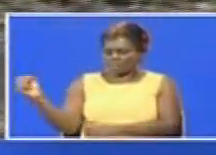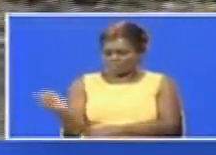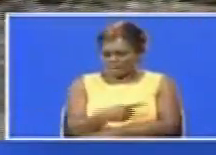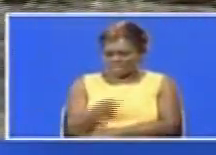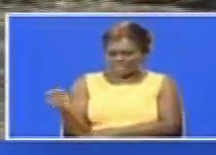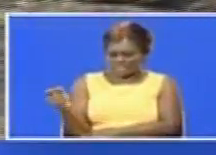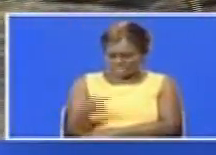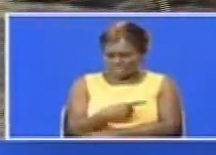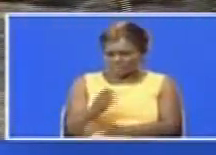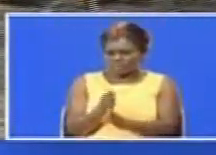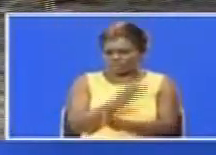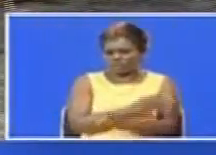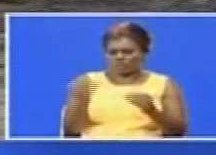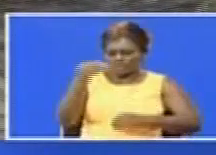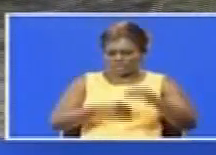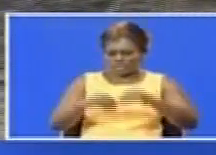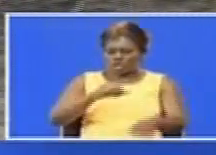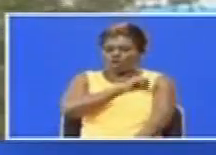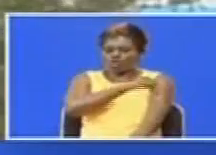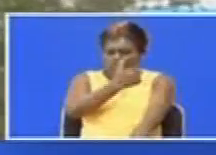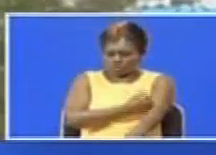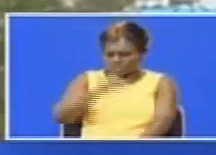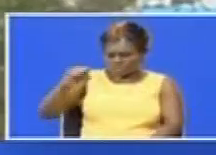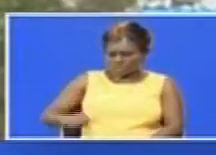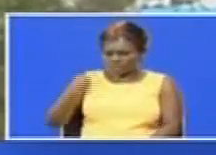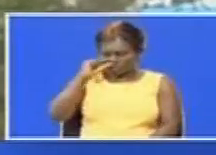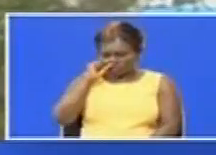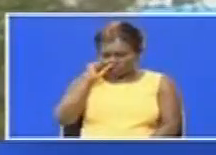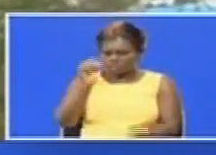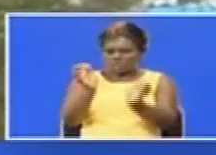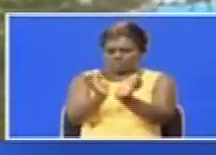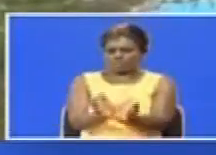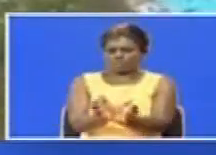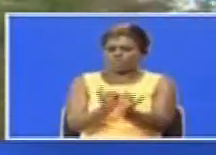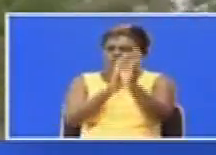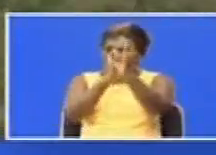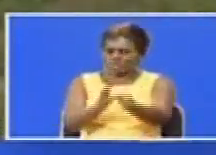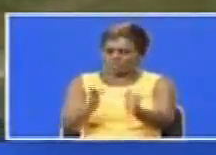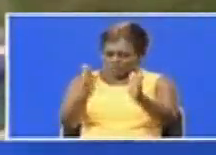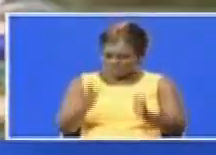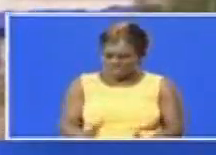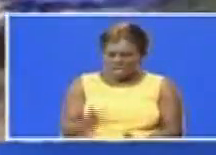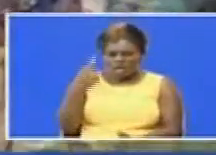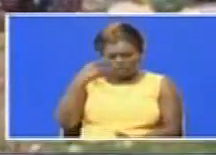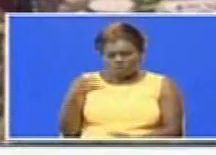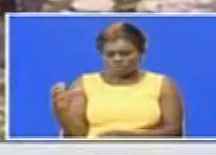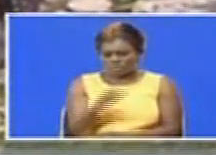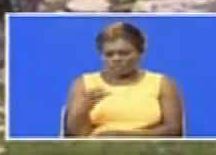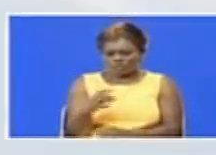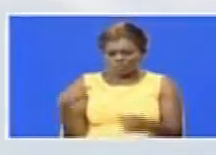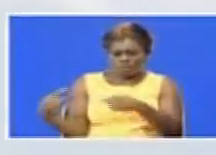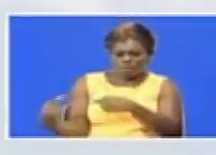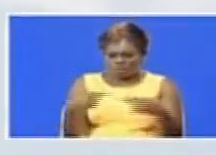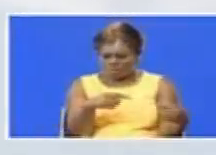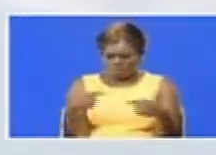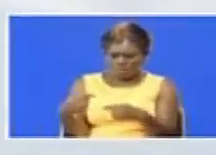an election. Meanwhile, authorities in South Sudan have arrested a journalist for criticizing the government's handling of civil war and shut down